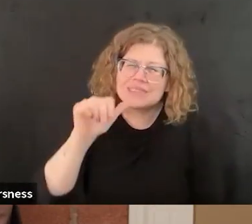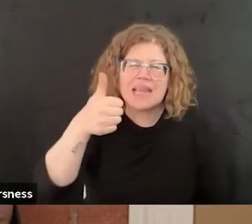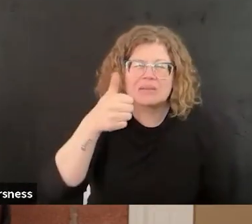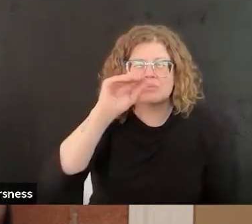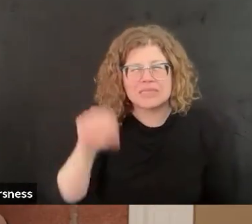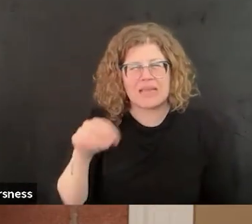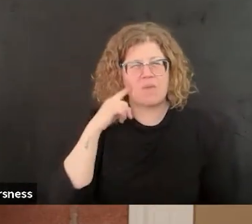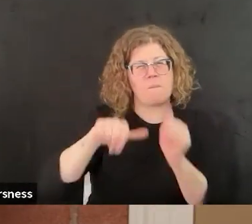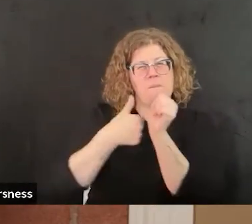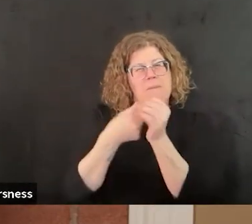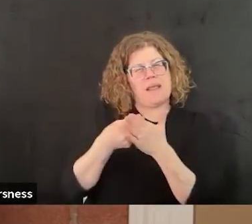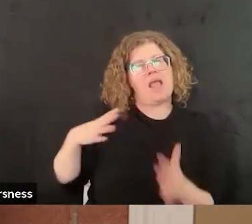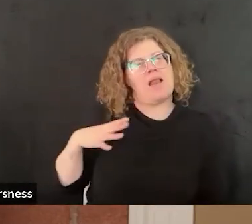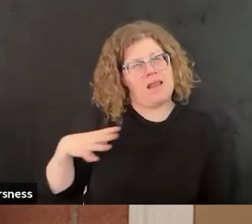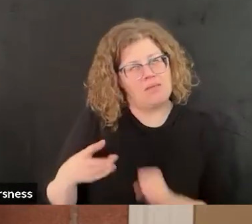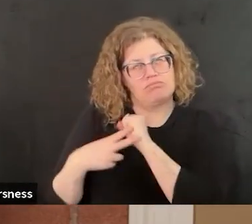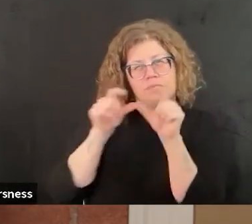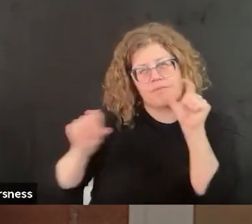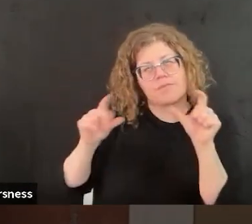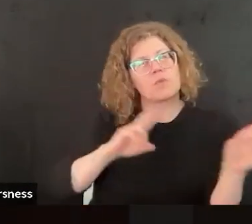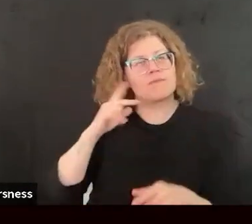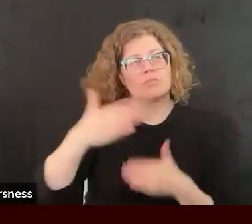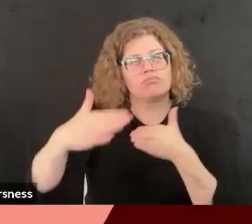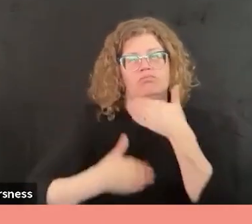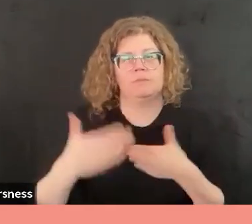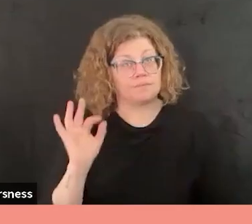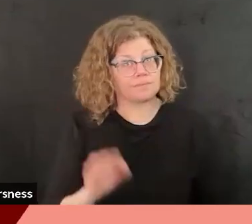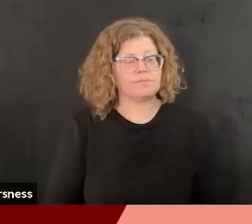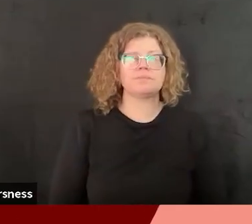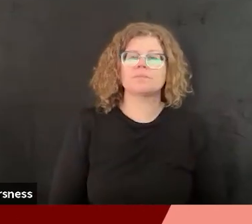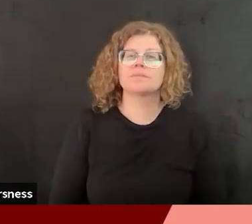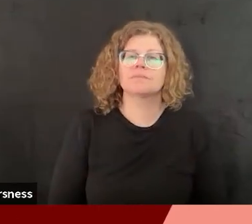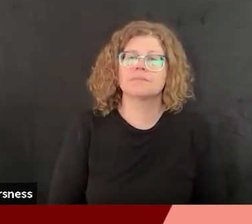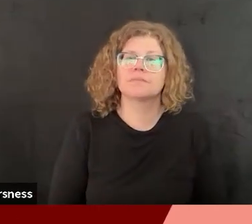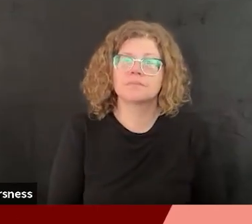in a contingency to make sure that we have funds for that along the way.